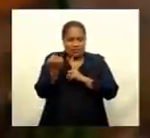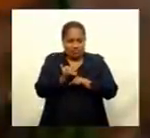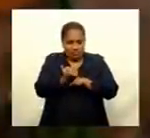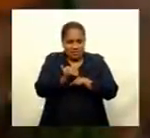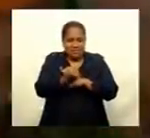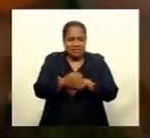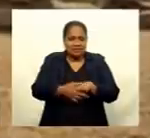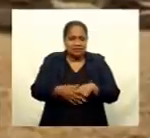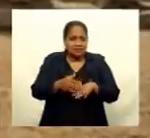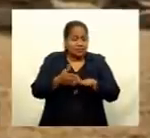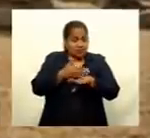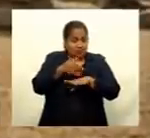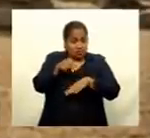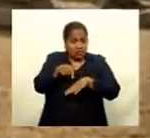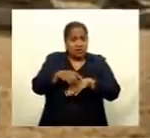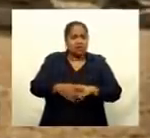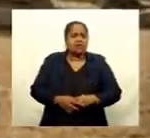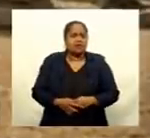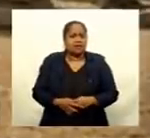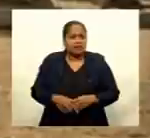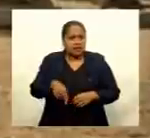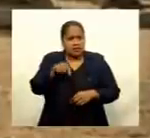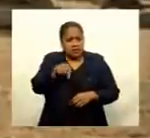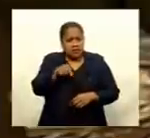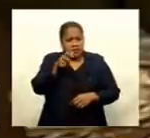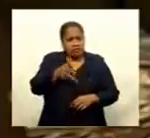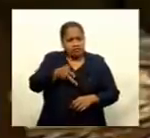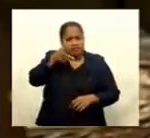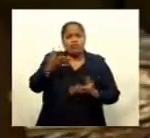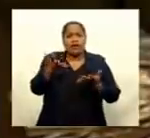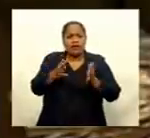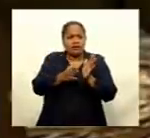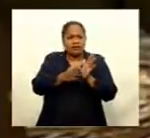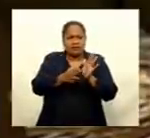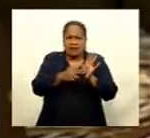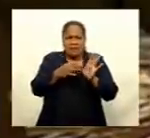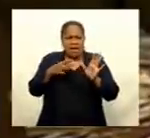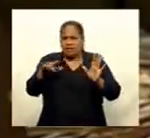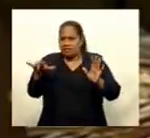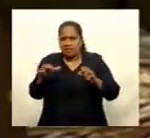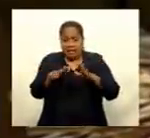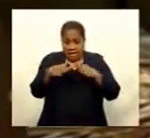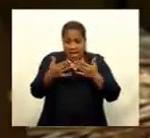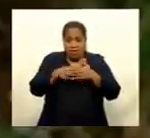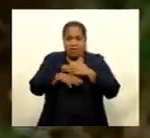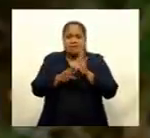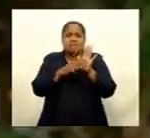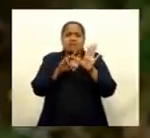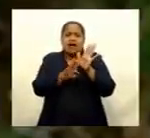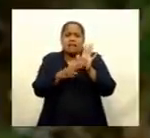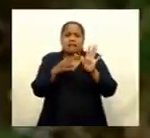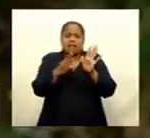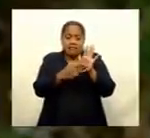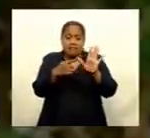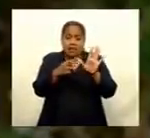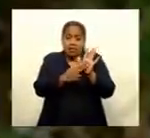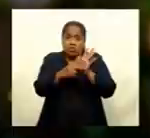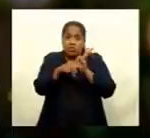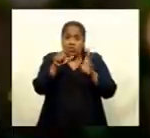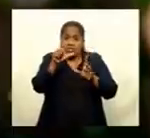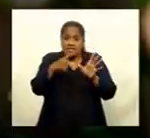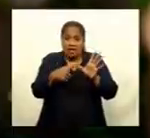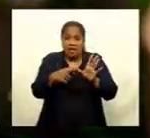this Meke. The Survivor, which was shot in the Mana and other islands in the Mamanudas, have also been a source of employment